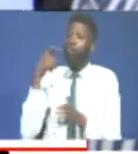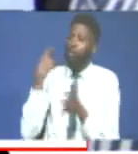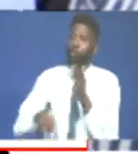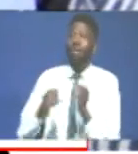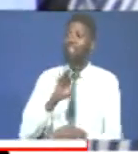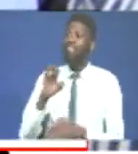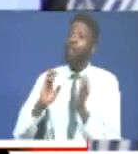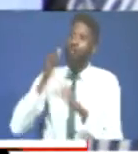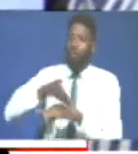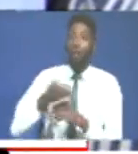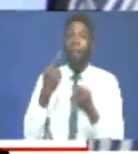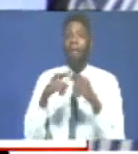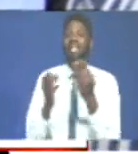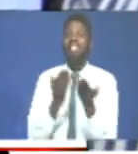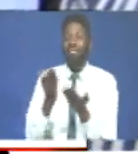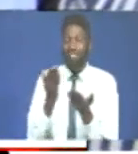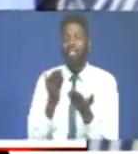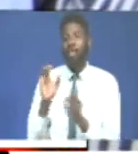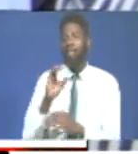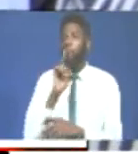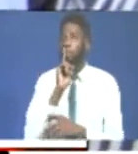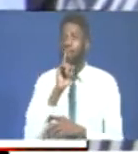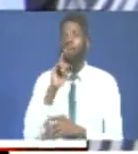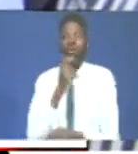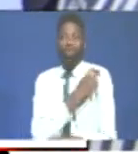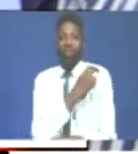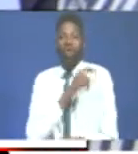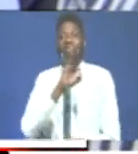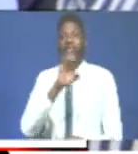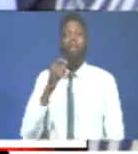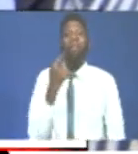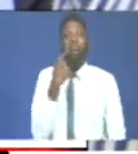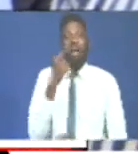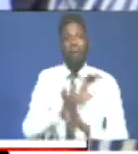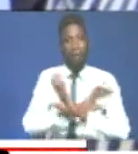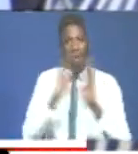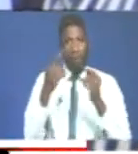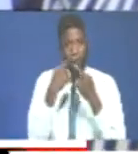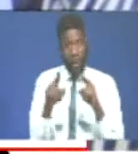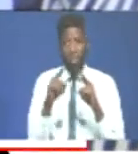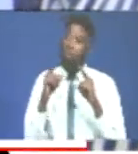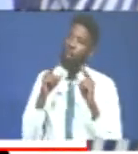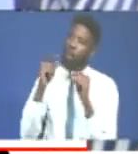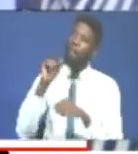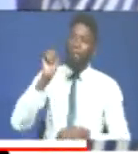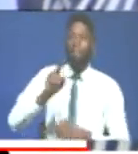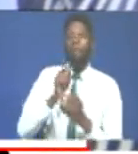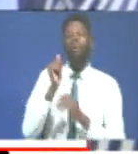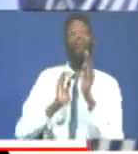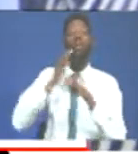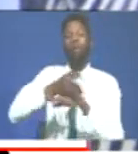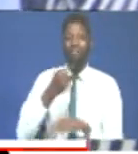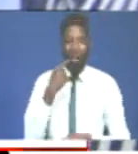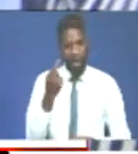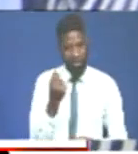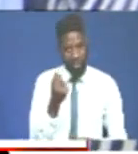charter is clearly says that the consultancy fee is 100 shillings, and maybe he is told by the site to pay more than 100 shillings. Then you